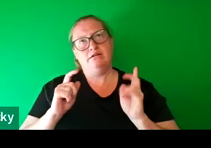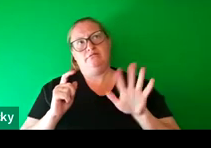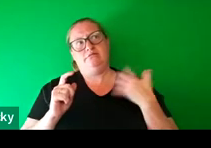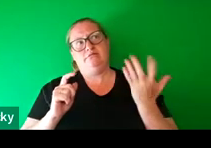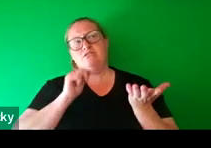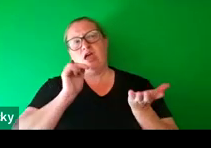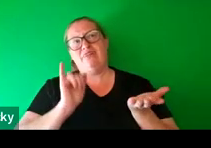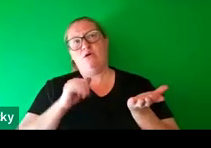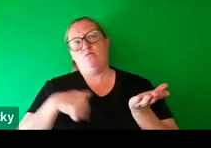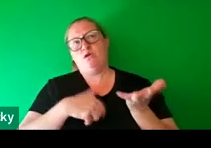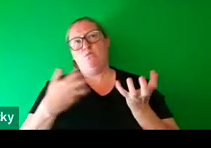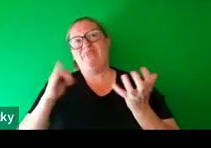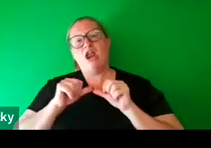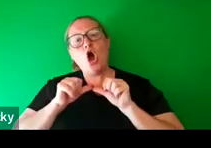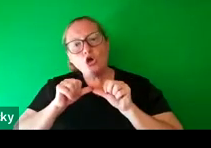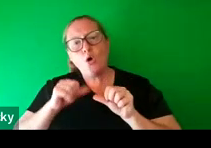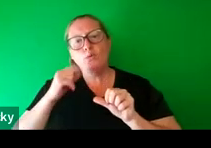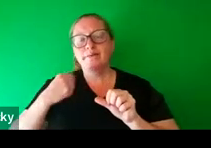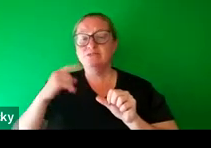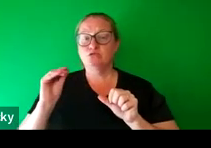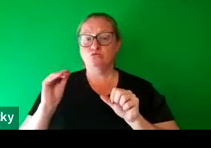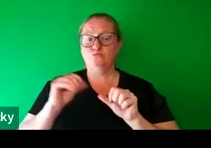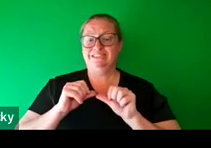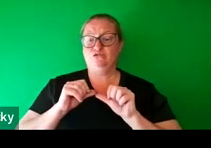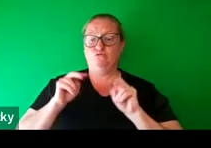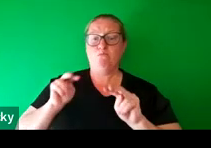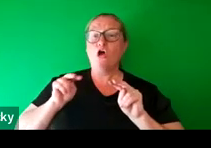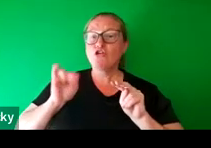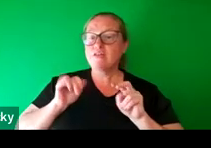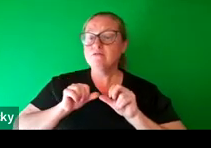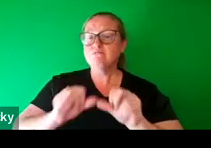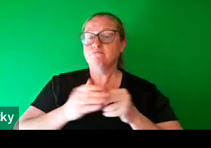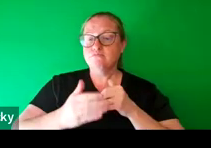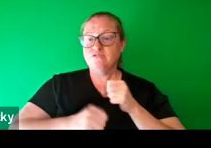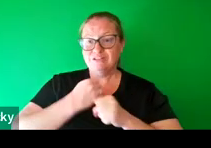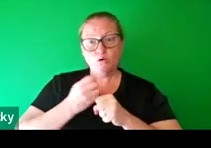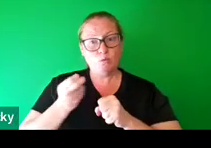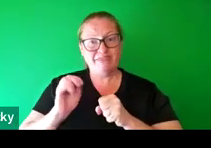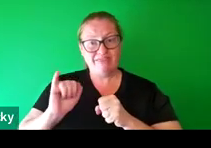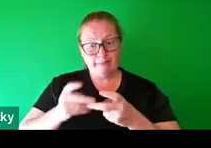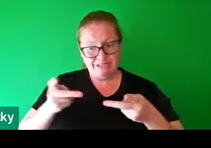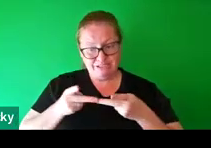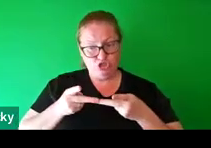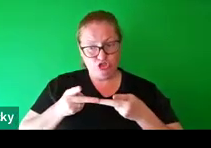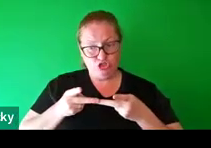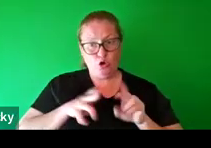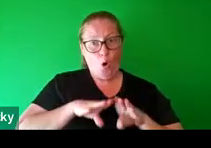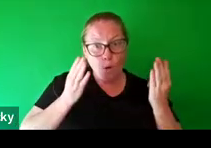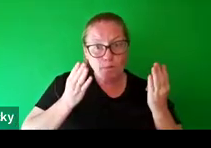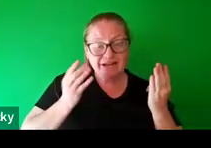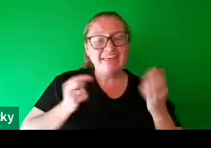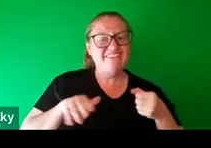be ongoing. Because we do continue to monitor that throughout the year. And when those positions are open and then